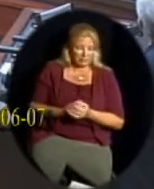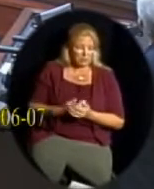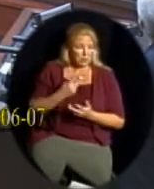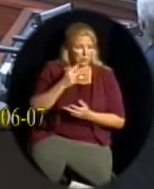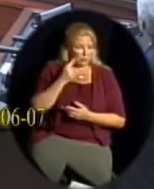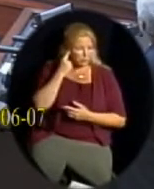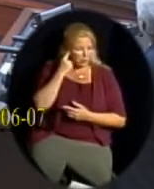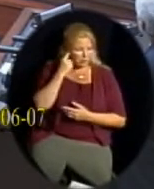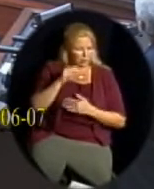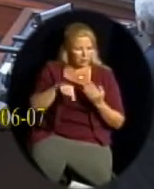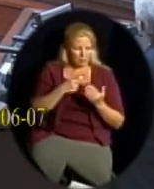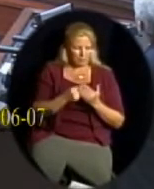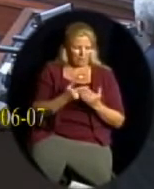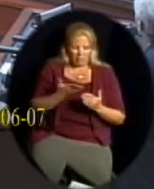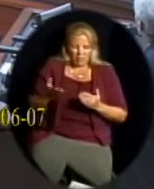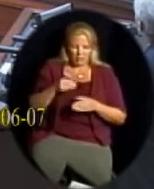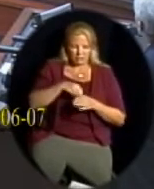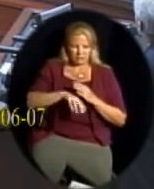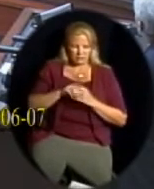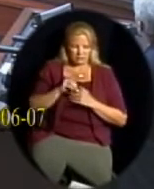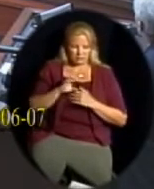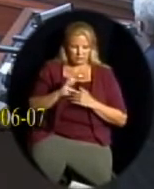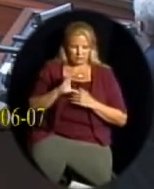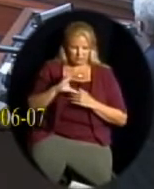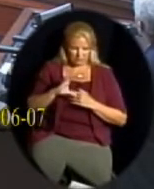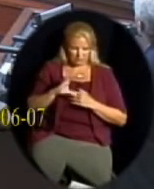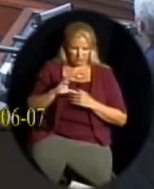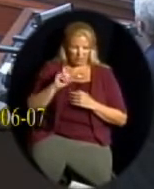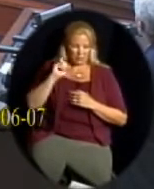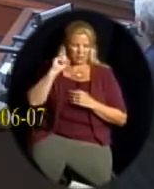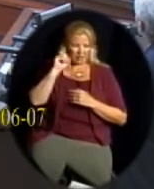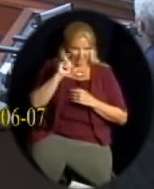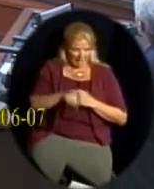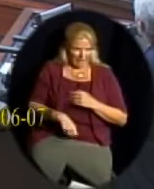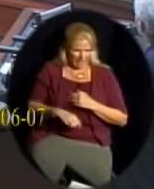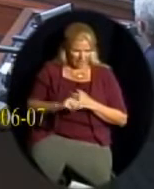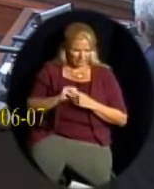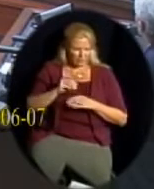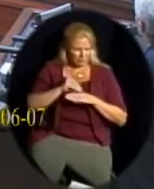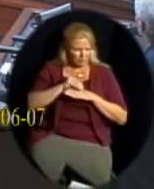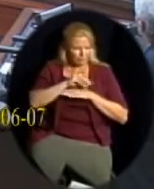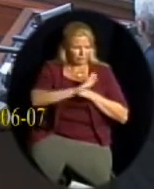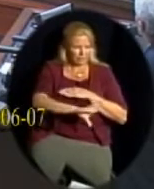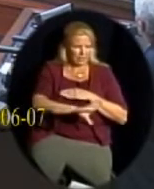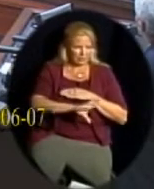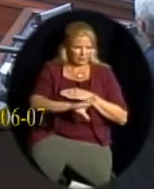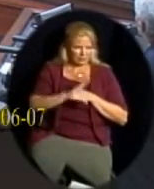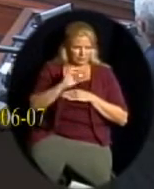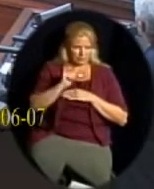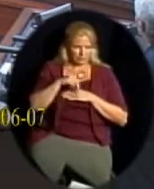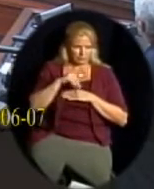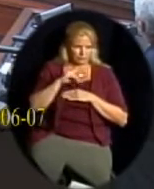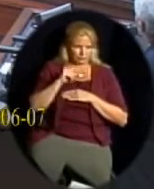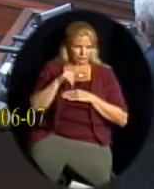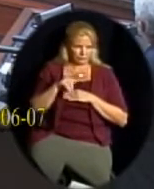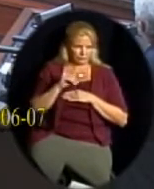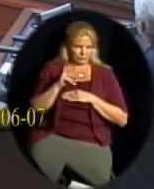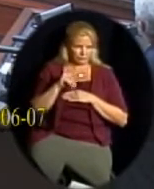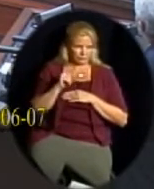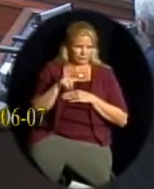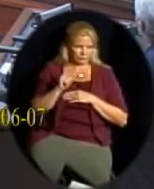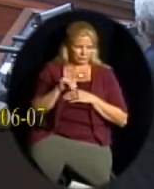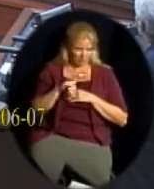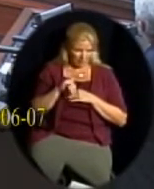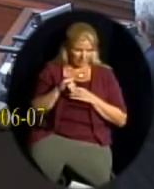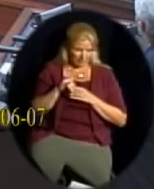have to materially impact the cash reserves in order to alter our bond rating. And obviously materiality has different definitions for different people.